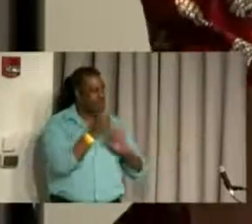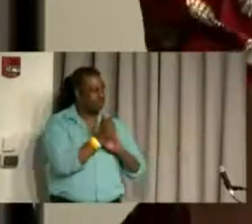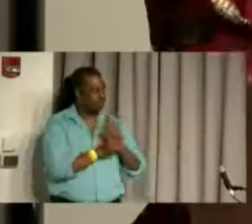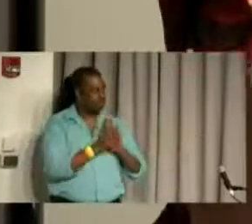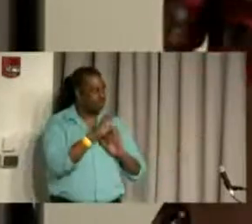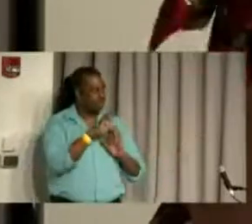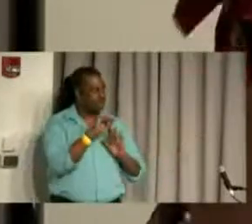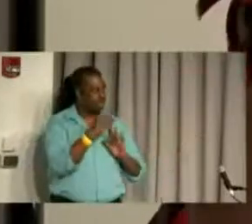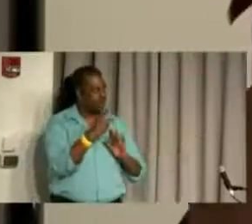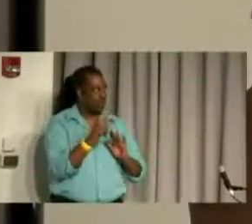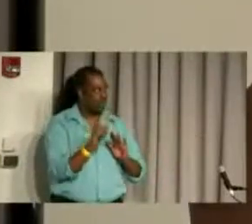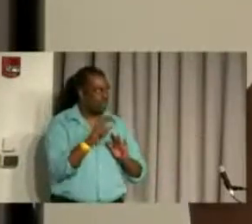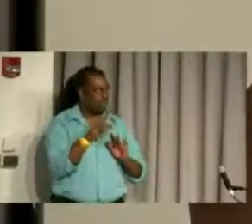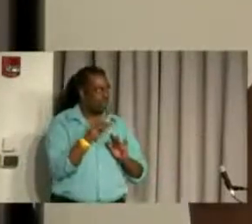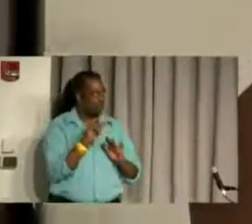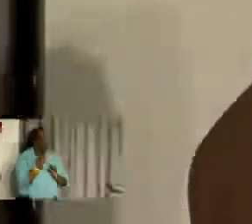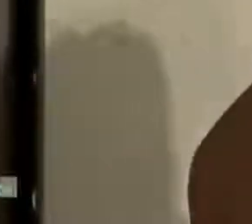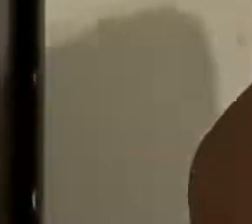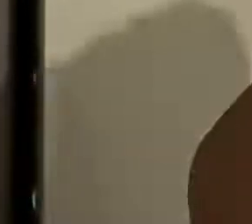Roseberry.